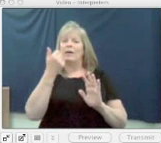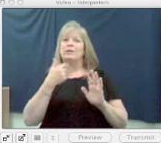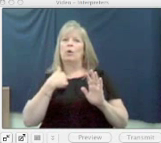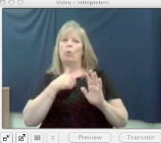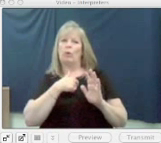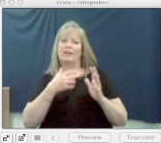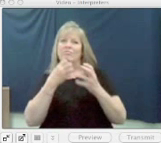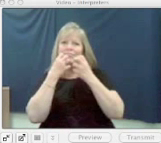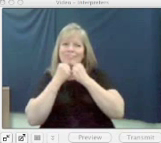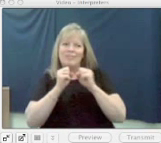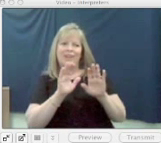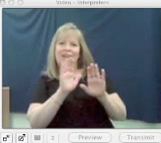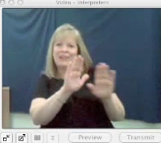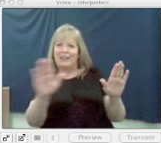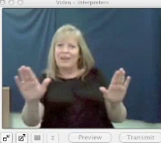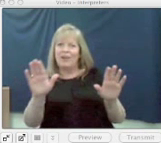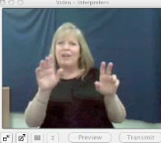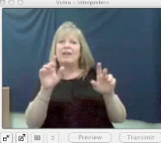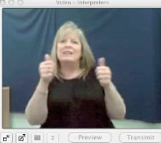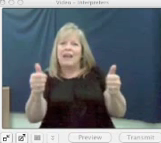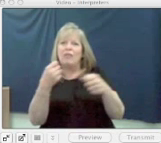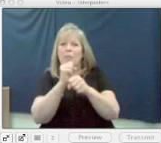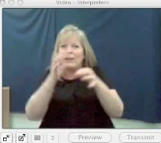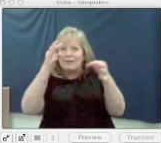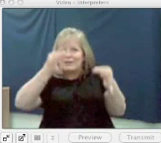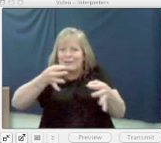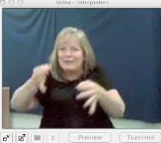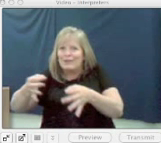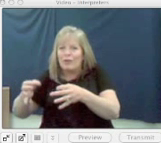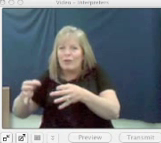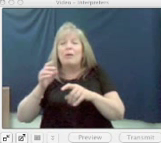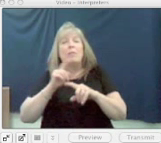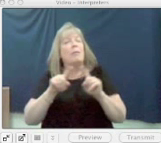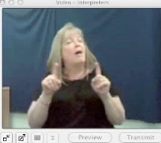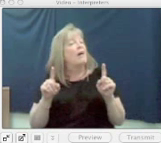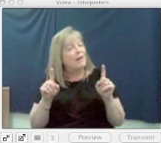But again, practice professions all the time